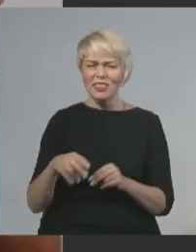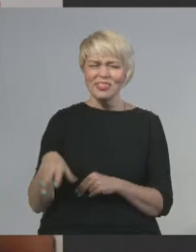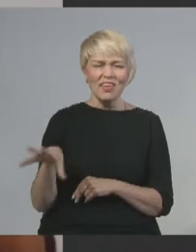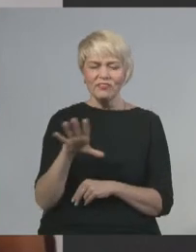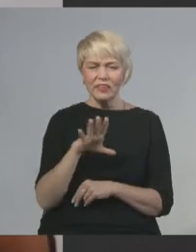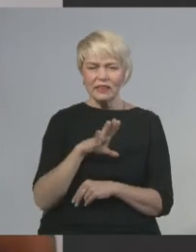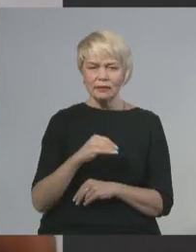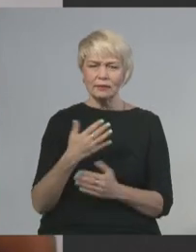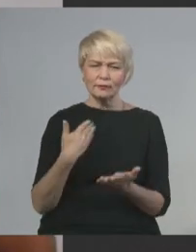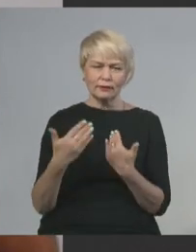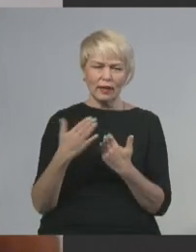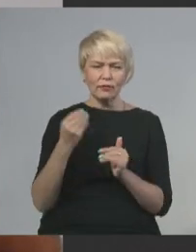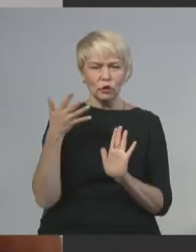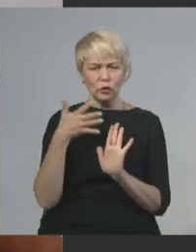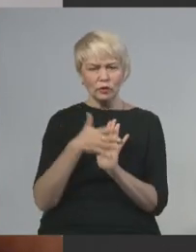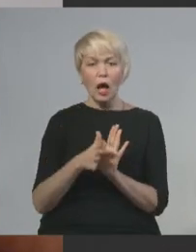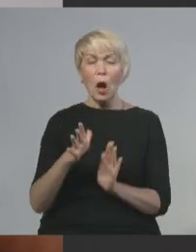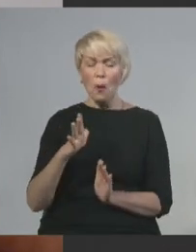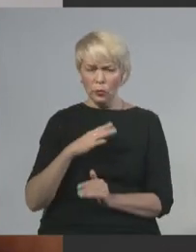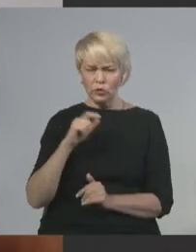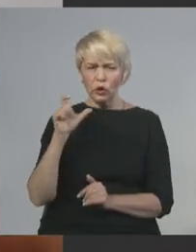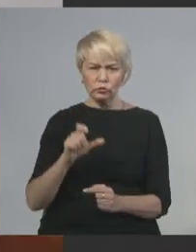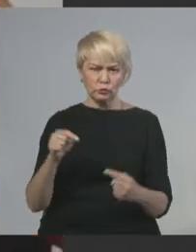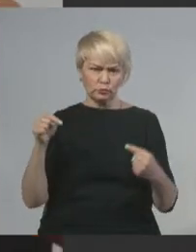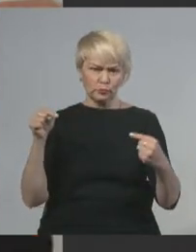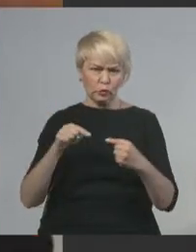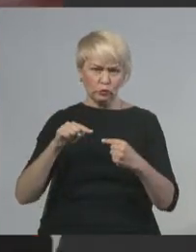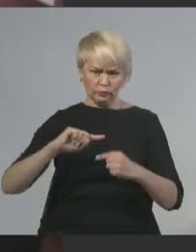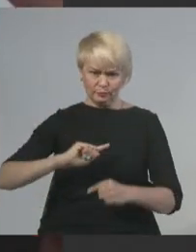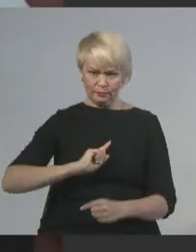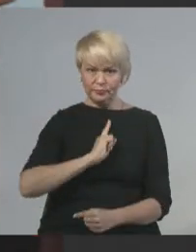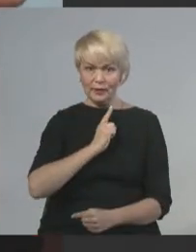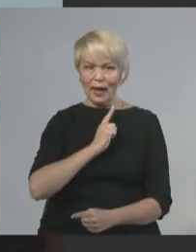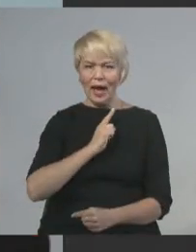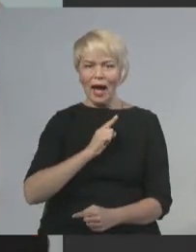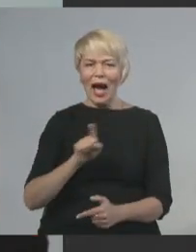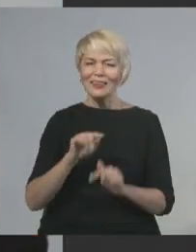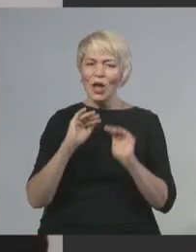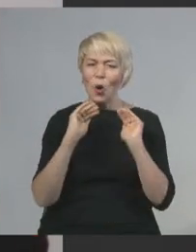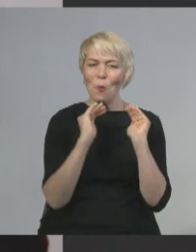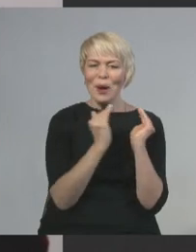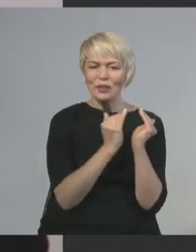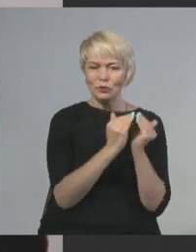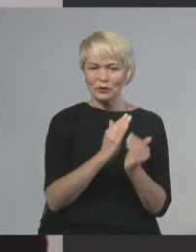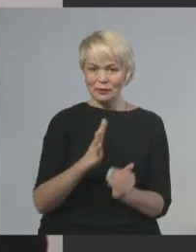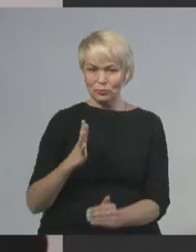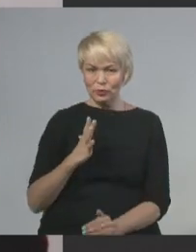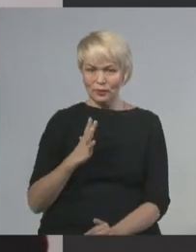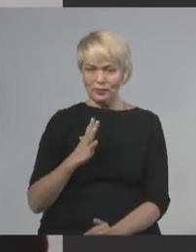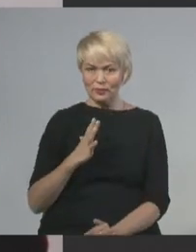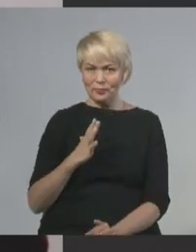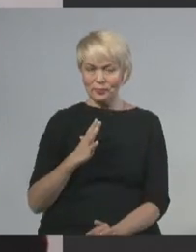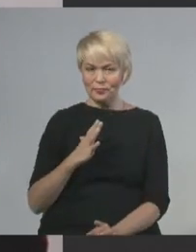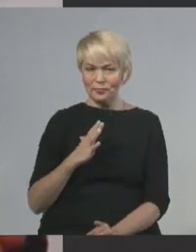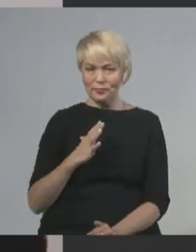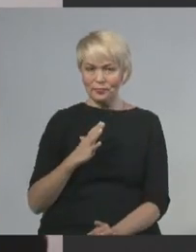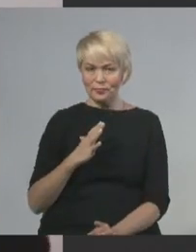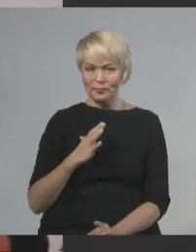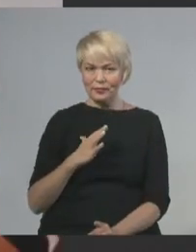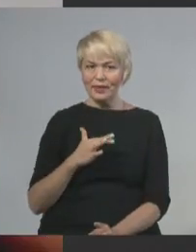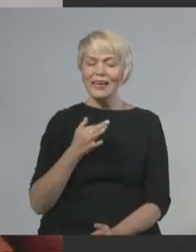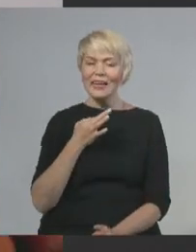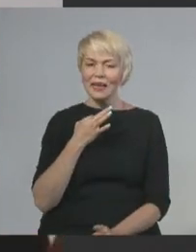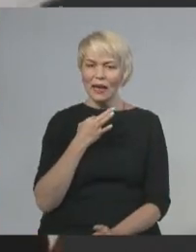against it but a minority i was by this you know we often say that french people are uh